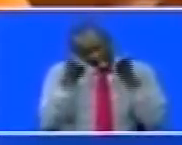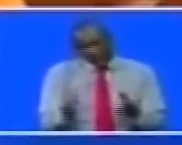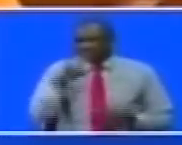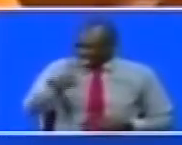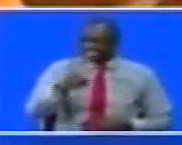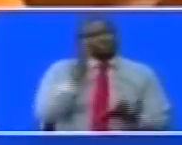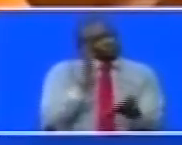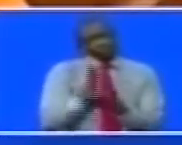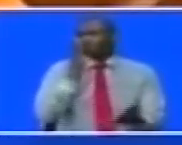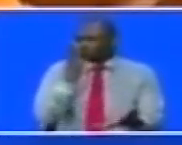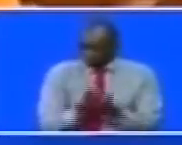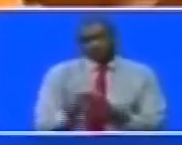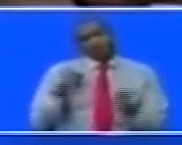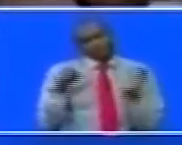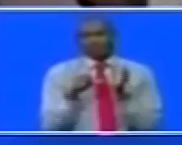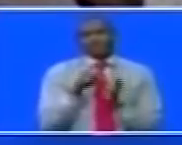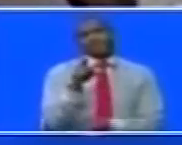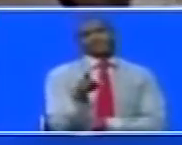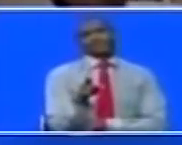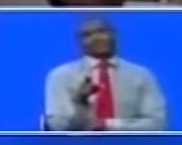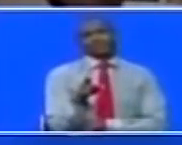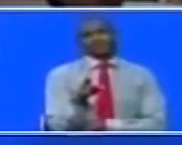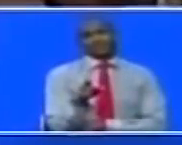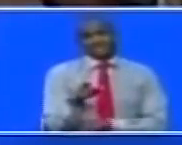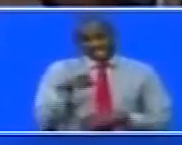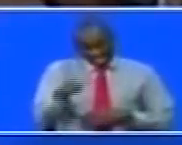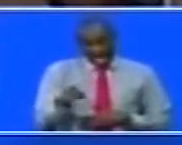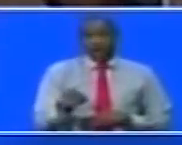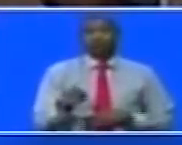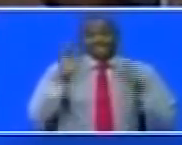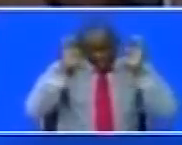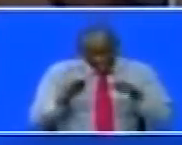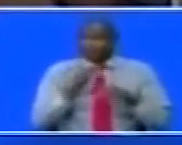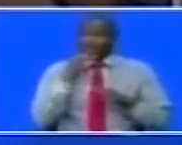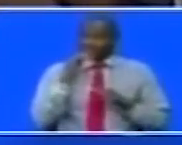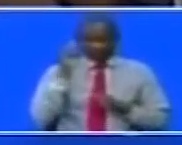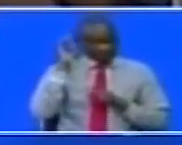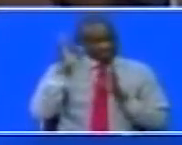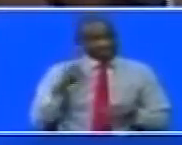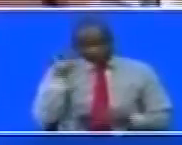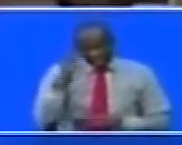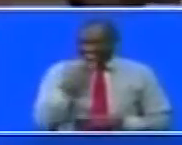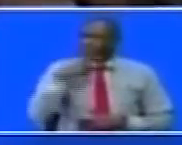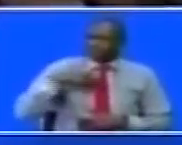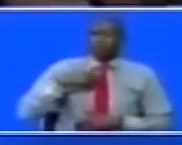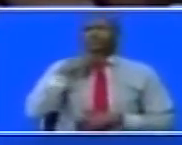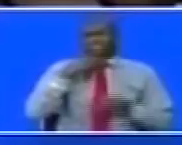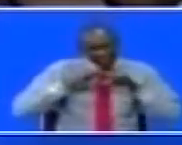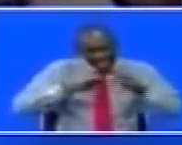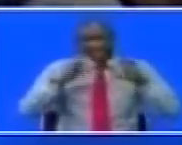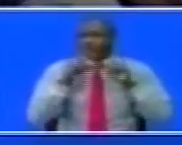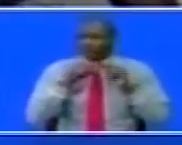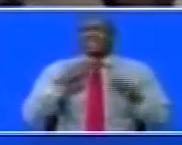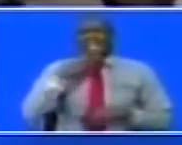is what is called incitement. The Council of Islamic Preachers of Kenya says hate mongers must be stopped now lest they